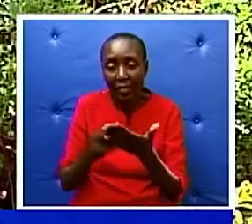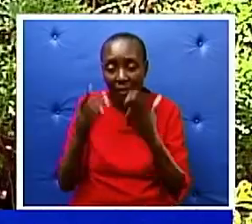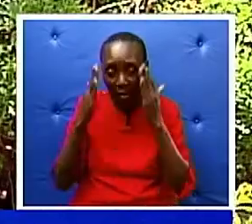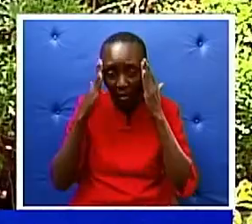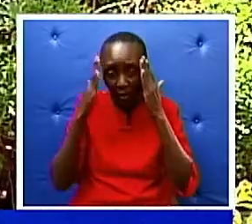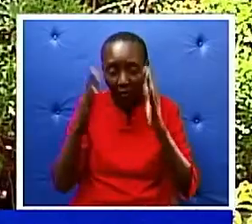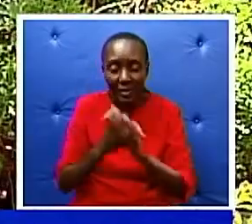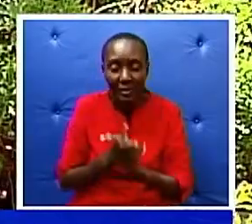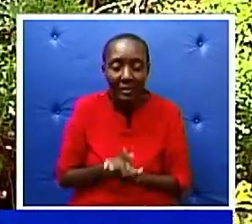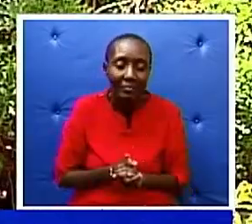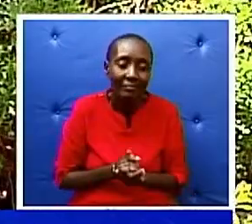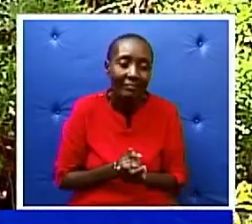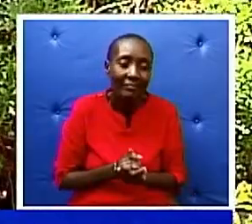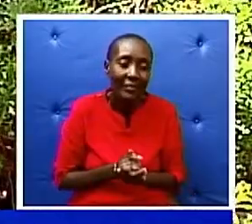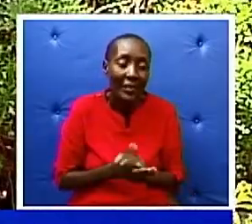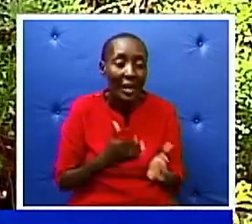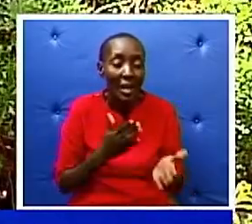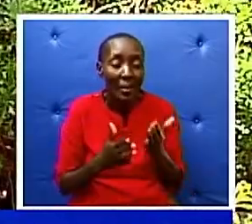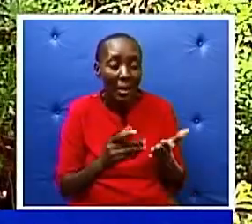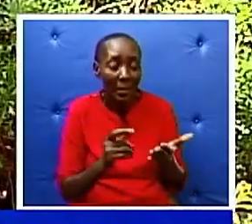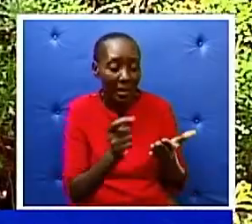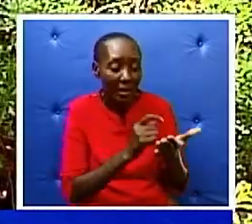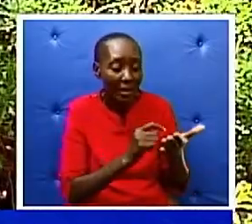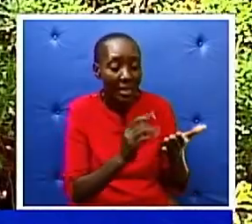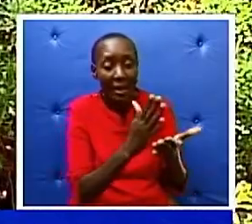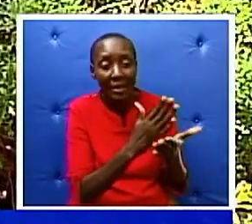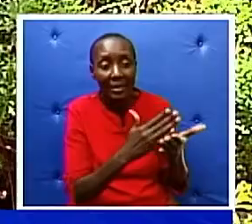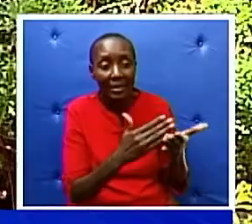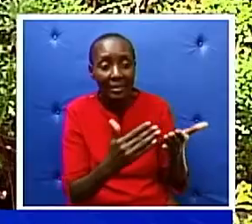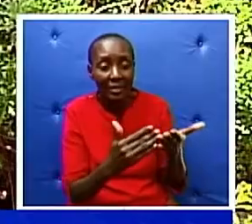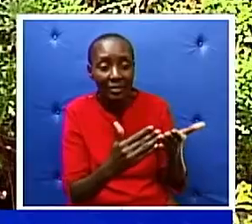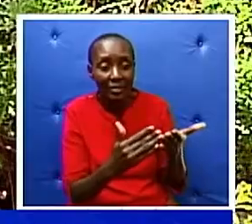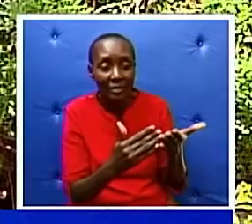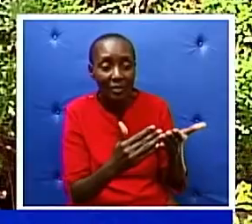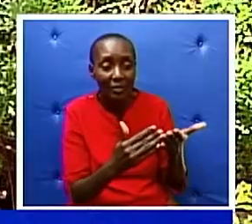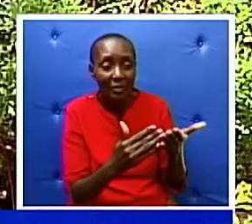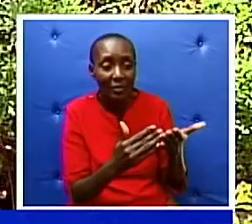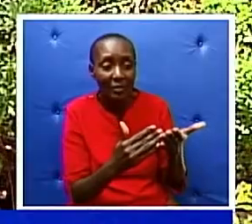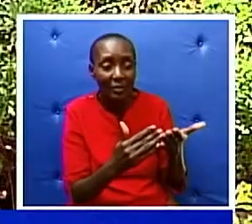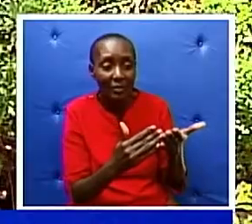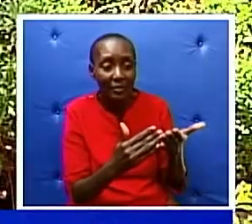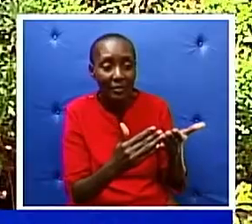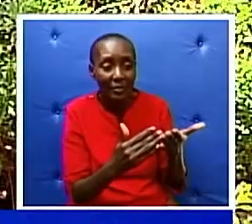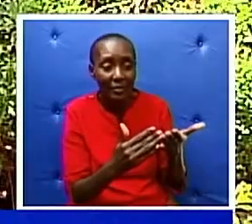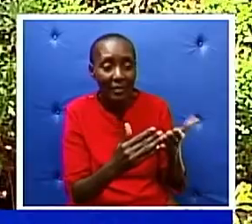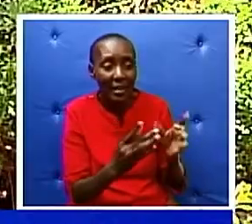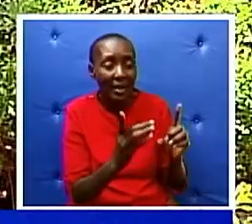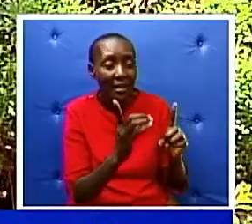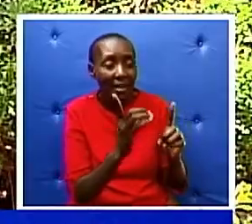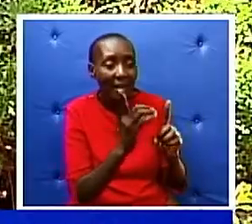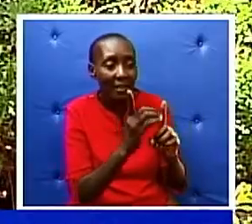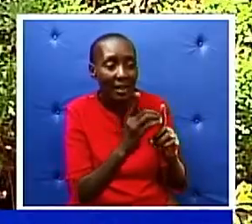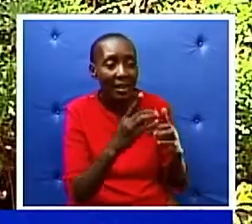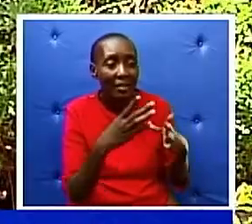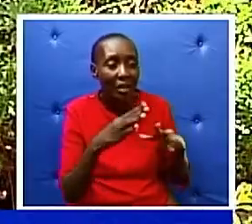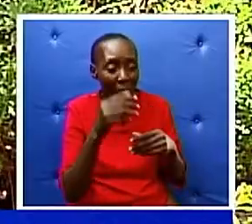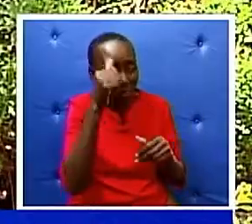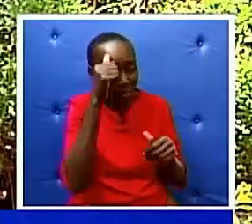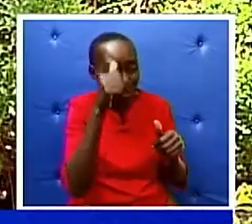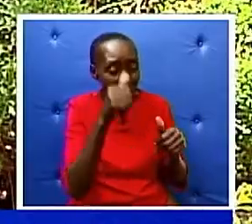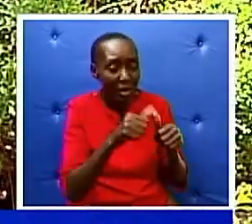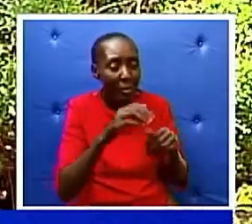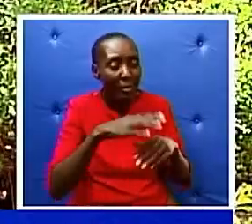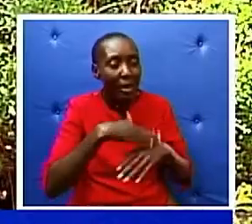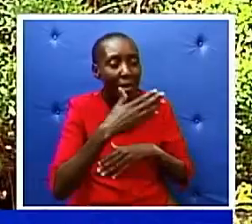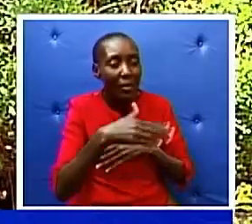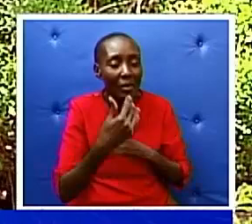write a section there of resident and put the date so that people can remember that each and every